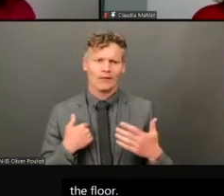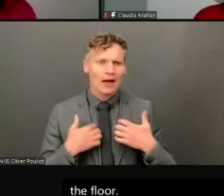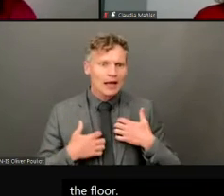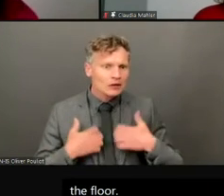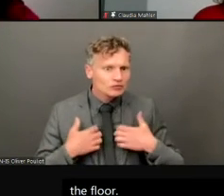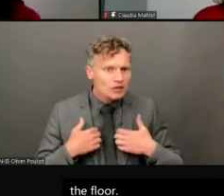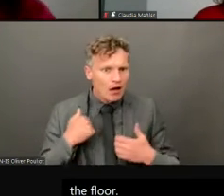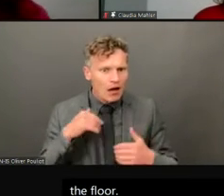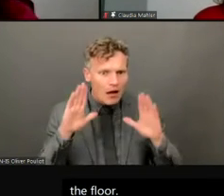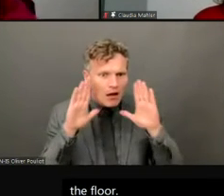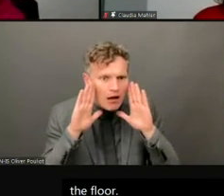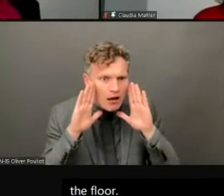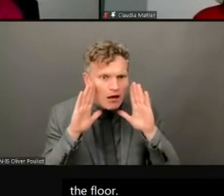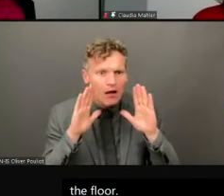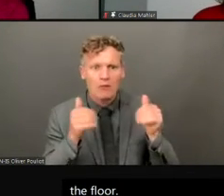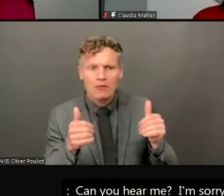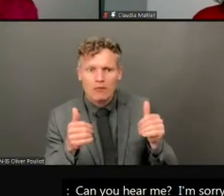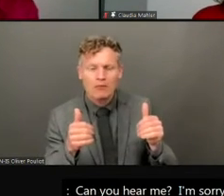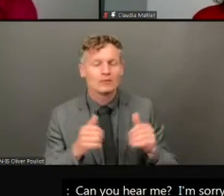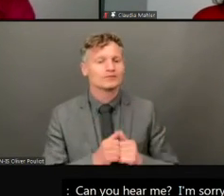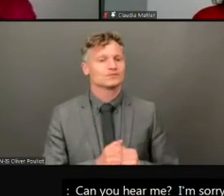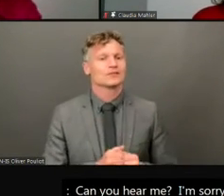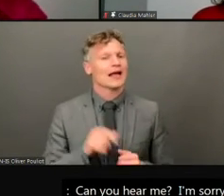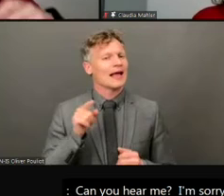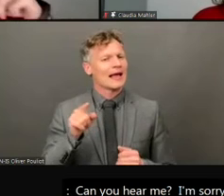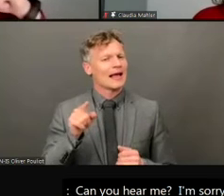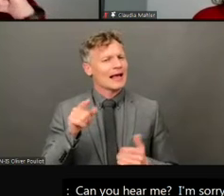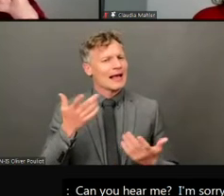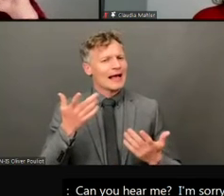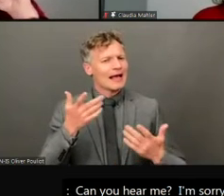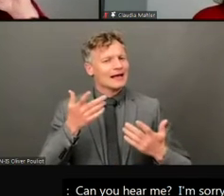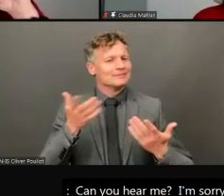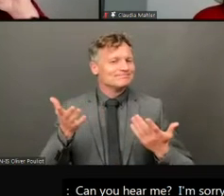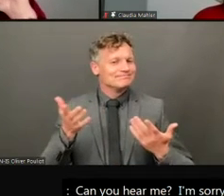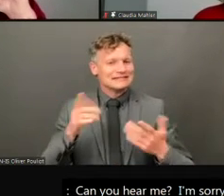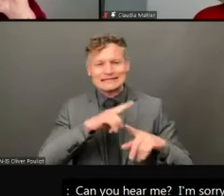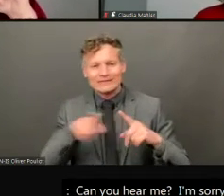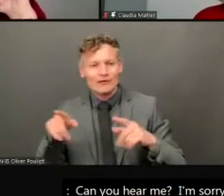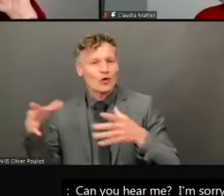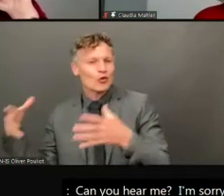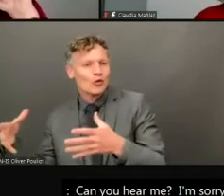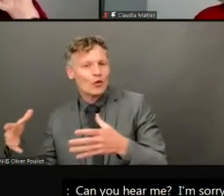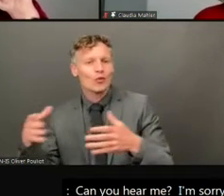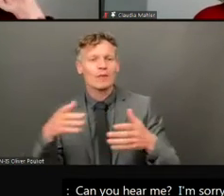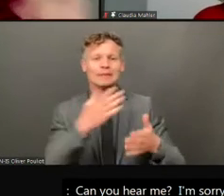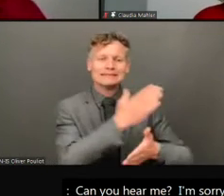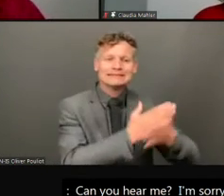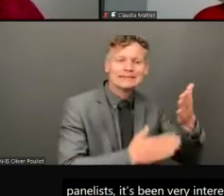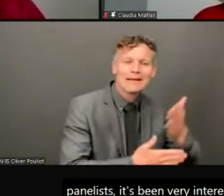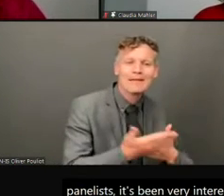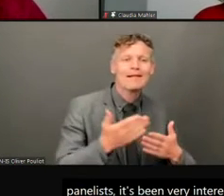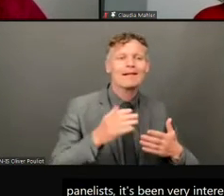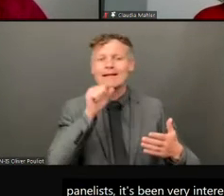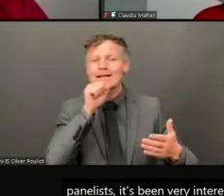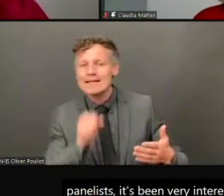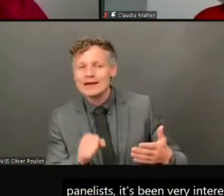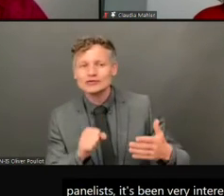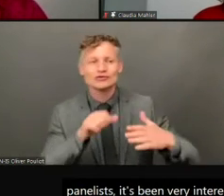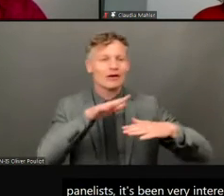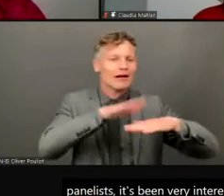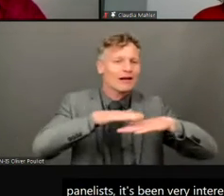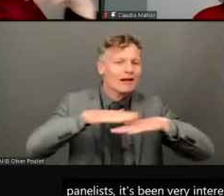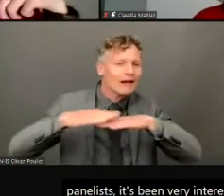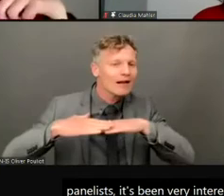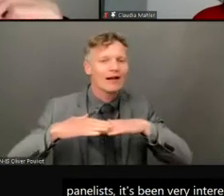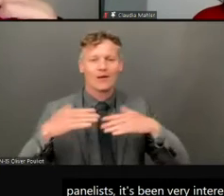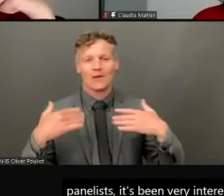this idea of intersectionality and how it fits with ageism, I think is critical to this session's discussions. I just wanted to raise,